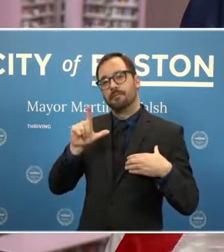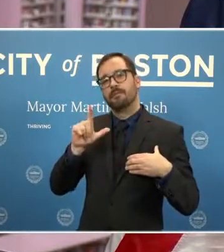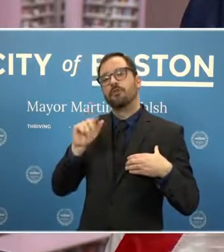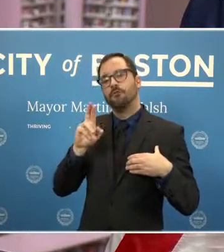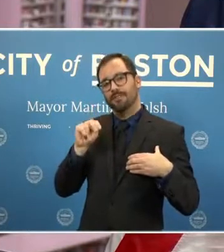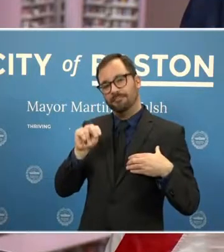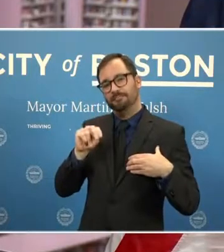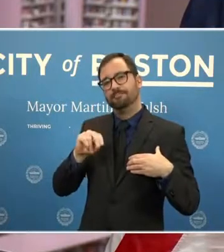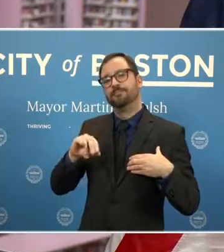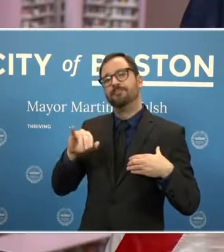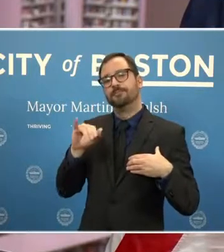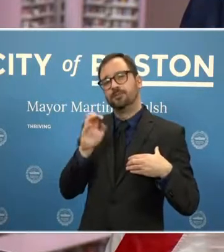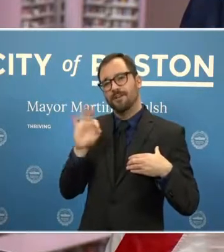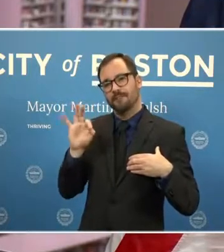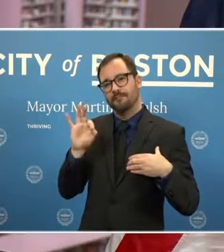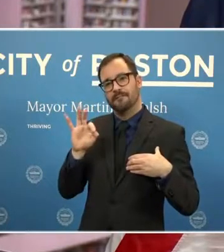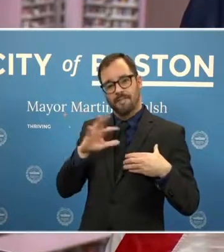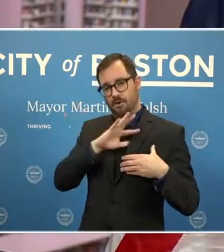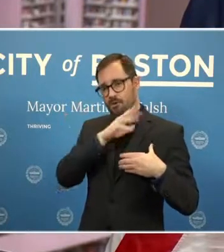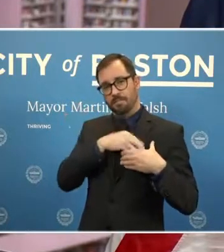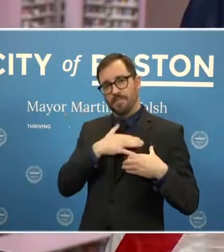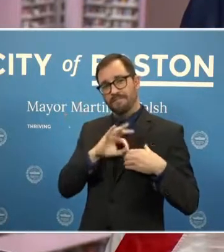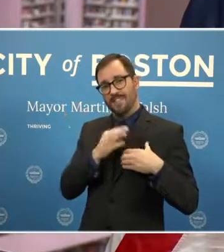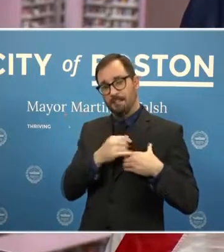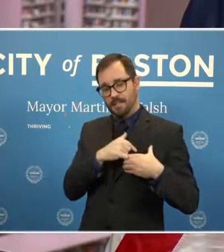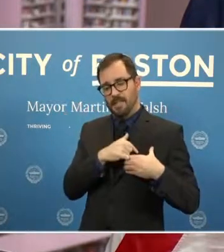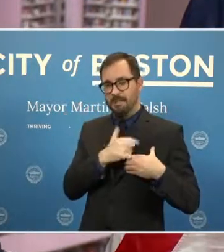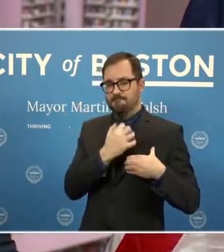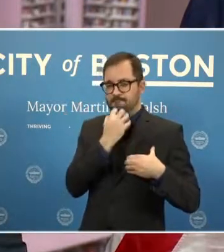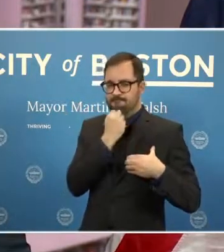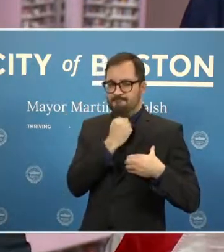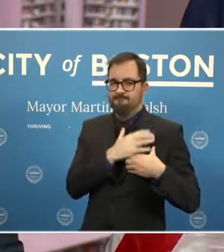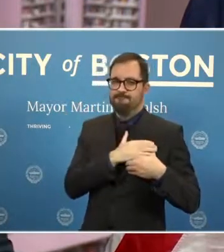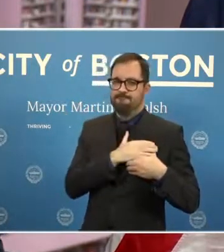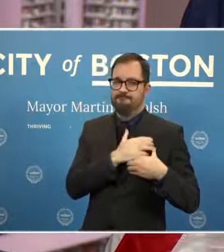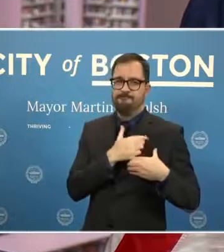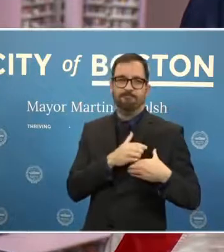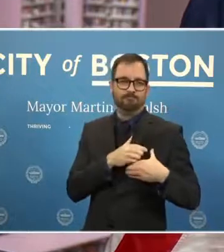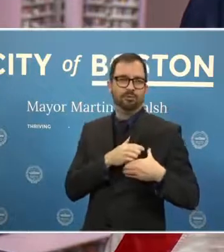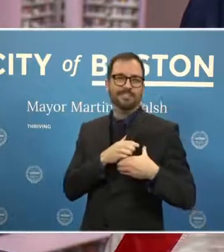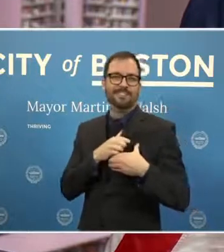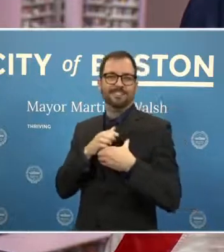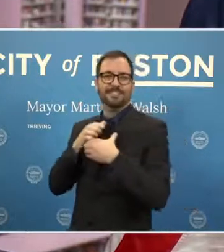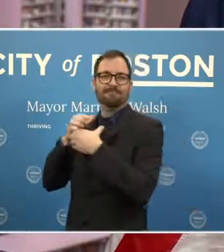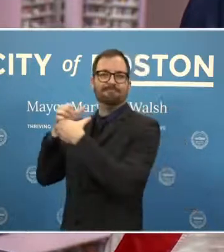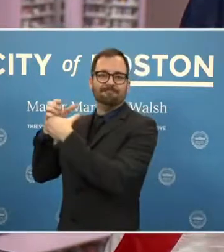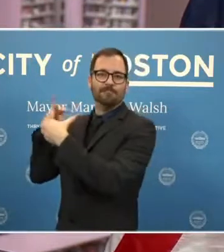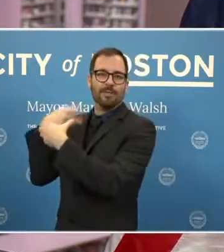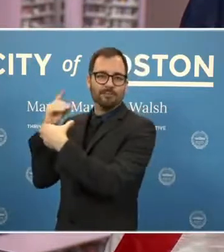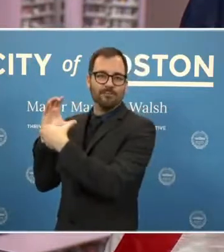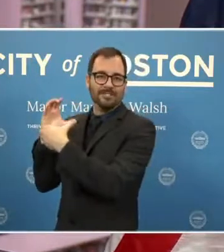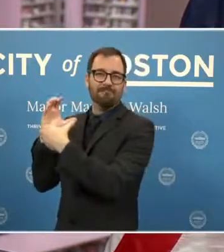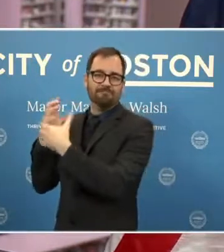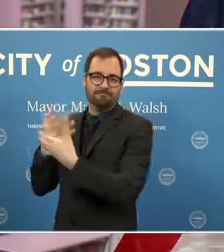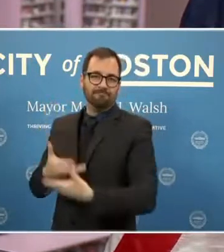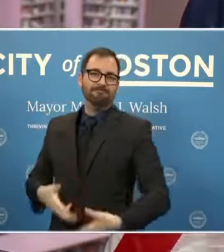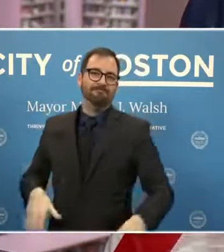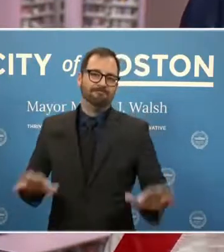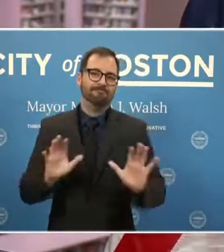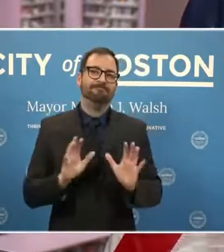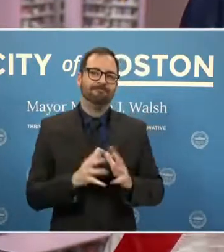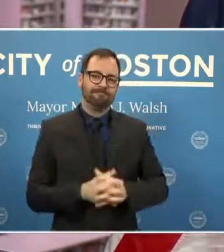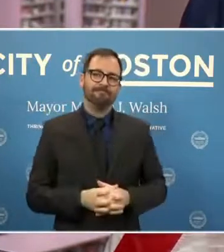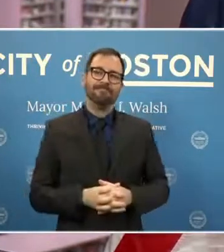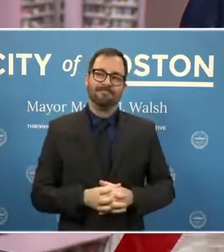you. In the end, I carry with me the people of Boston from every neighborhood, every child who